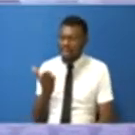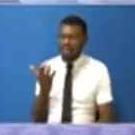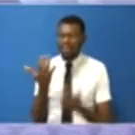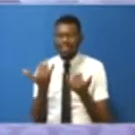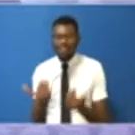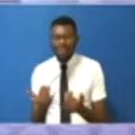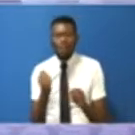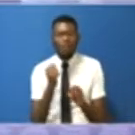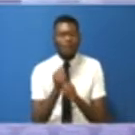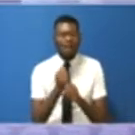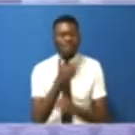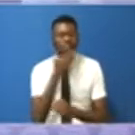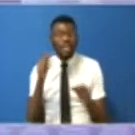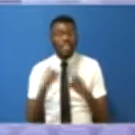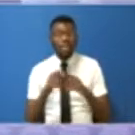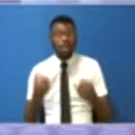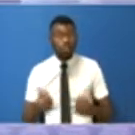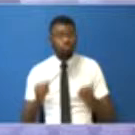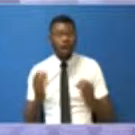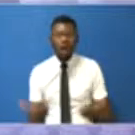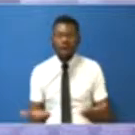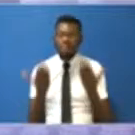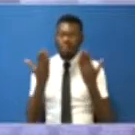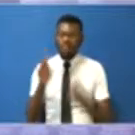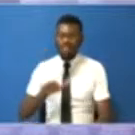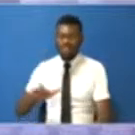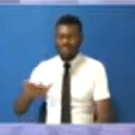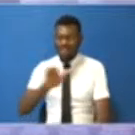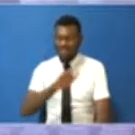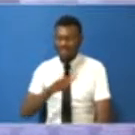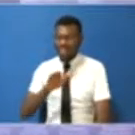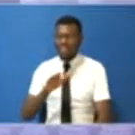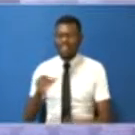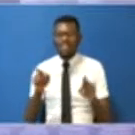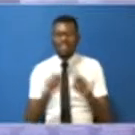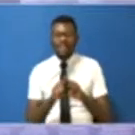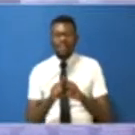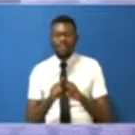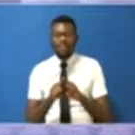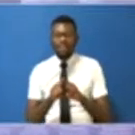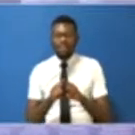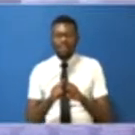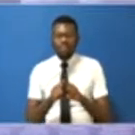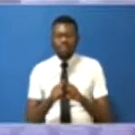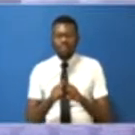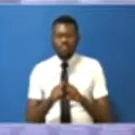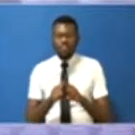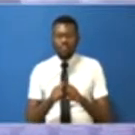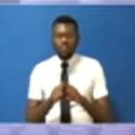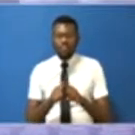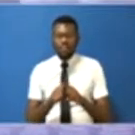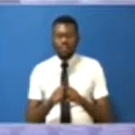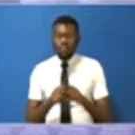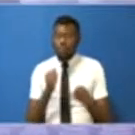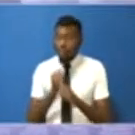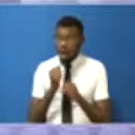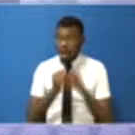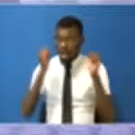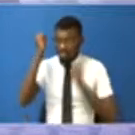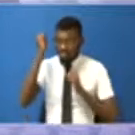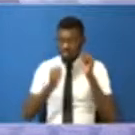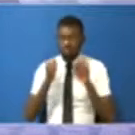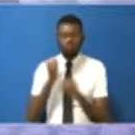better they've really tried to improve the environment and they are part it is part of the military to do